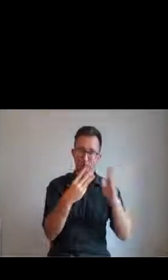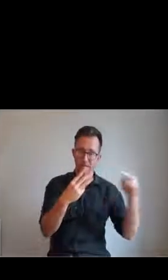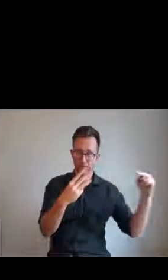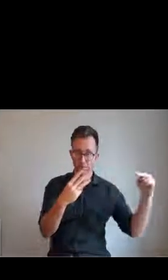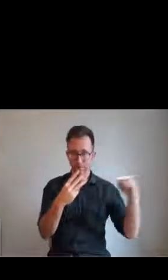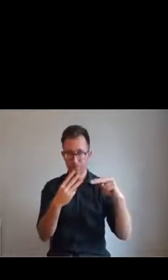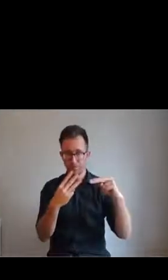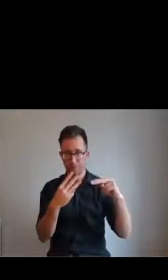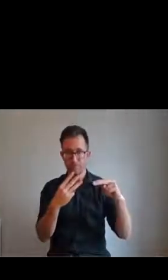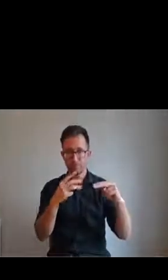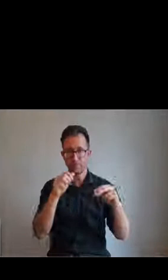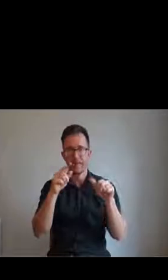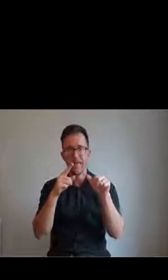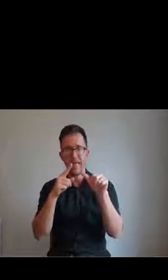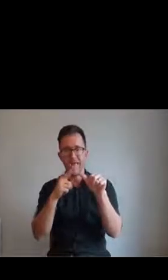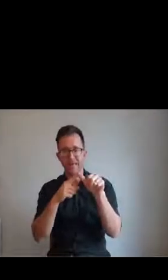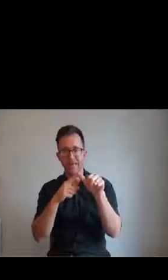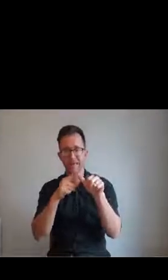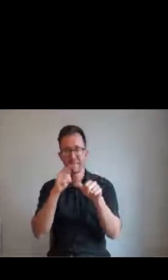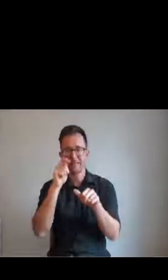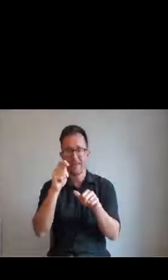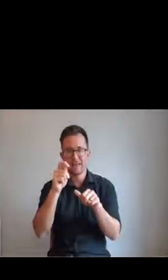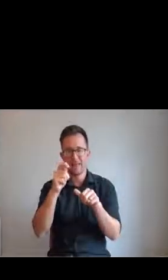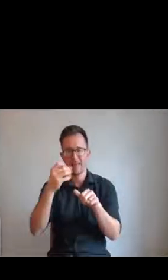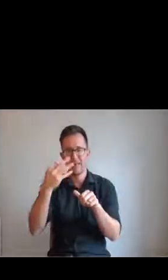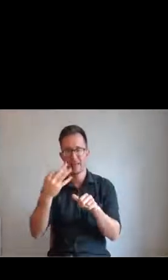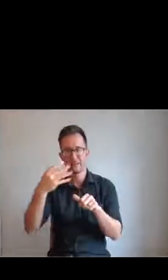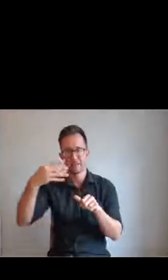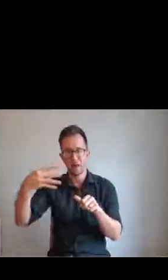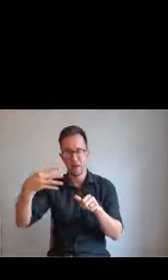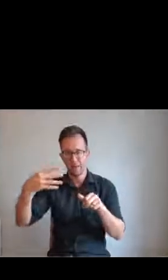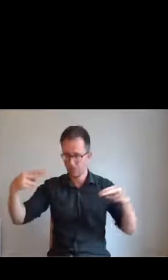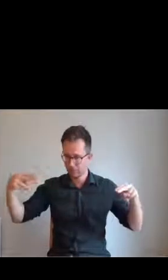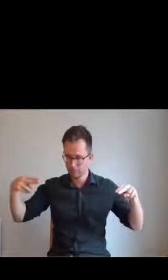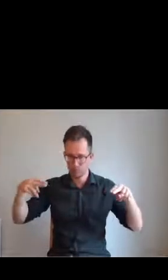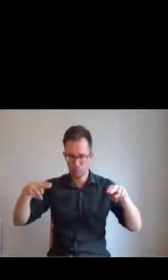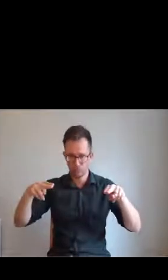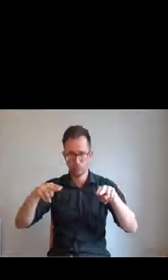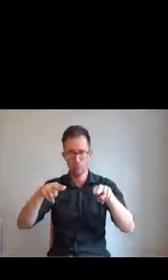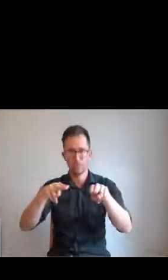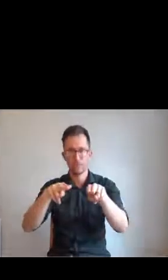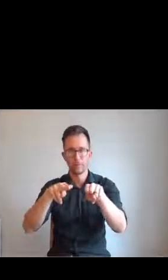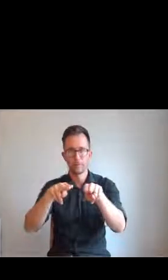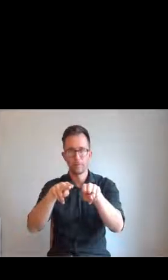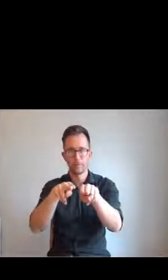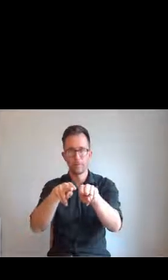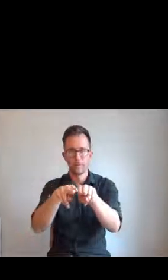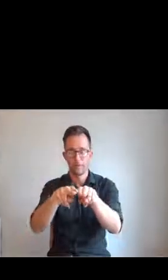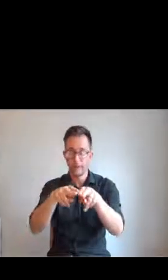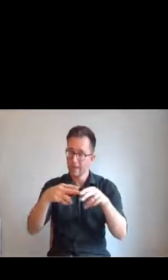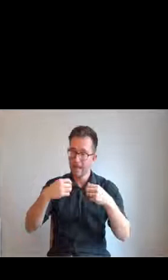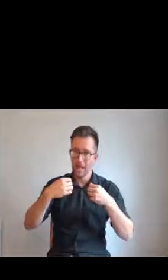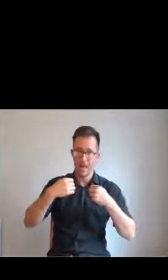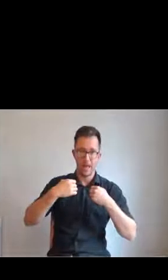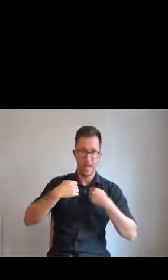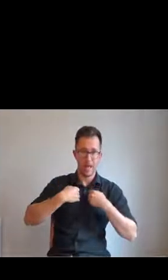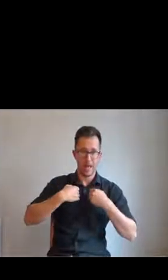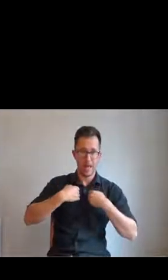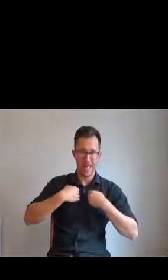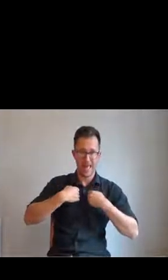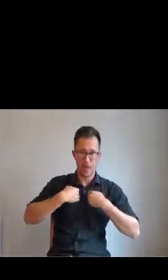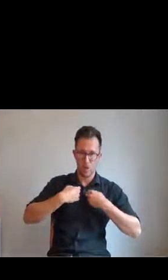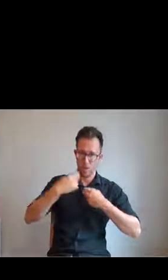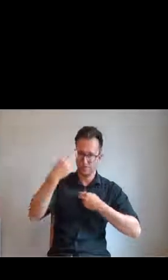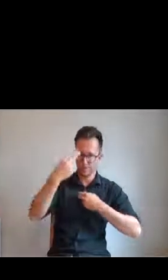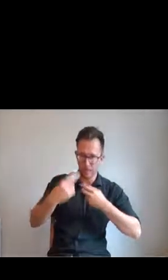A1089 northbound slip join the LTC northbound, our modelling has shown that more heavy goods vehicles would join Lower